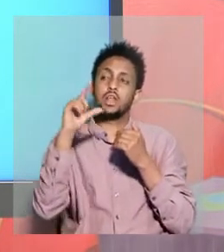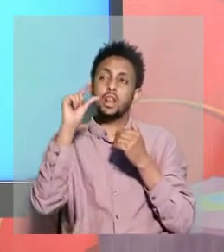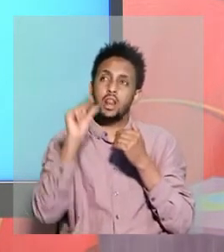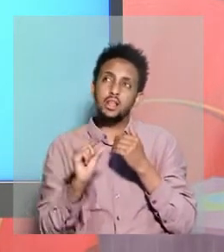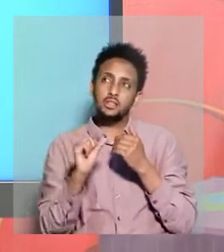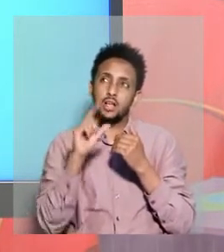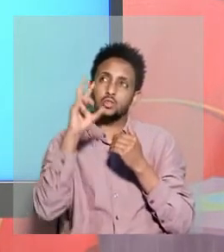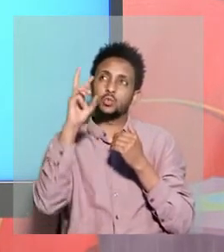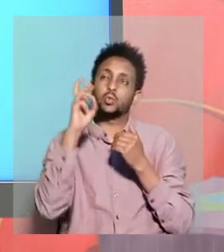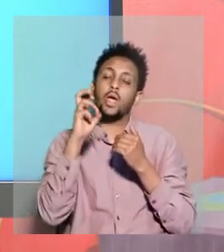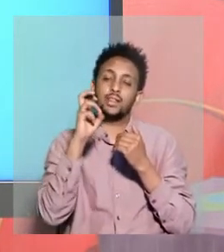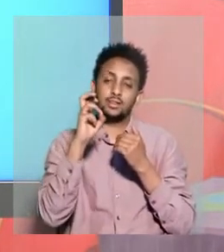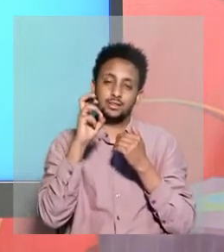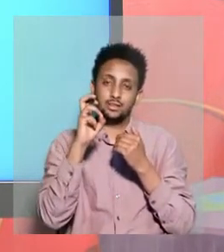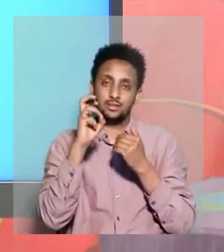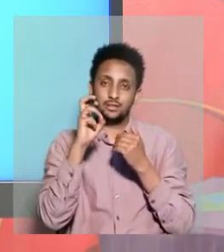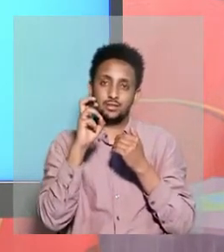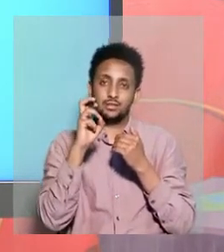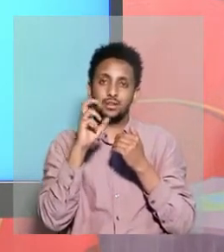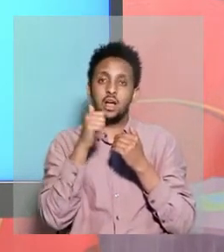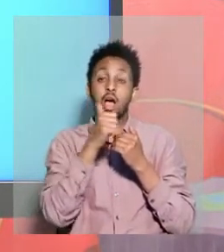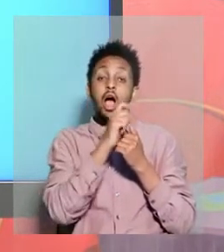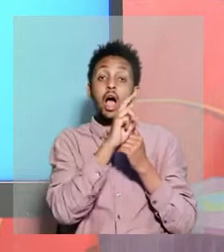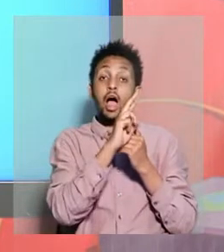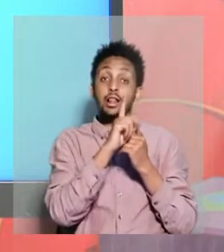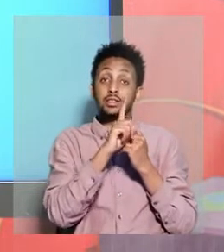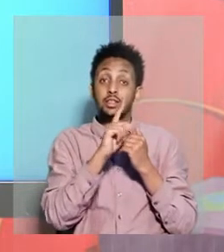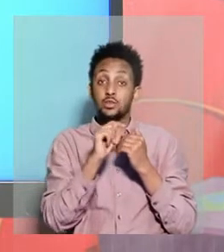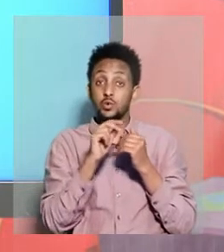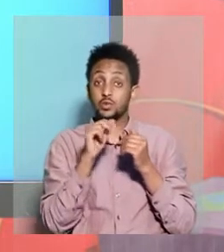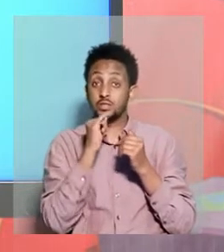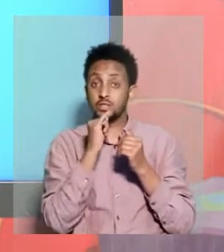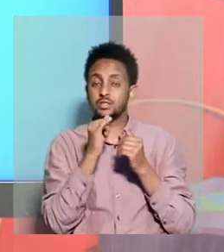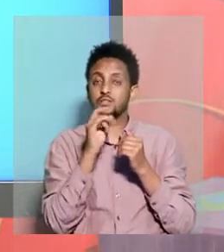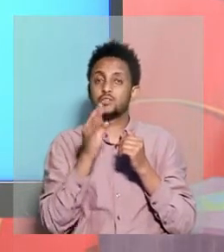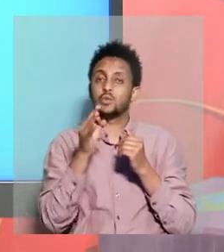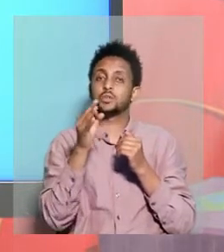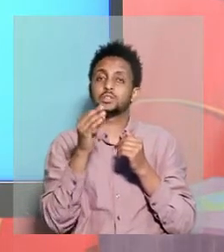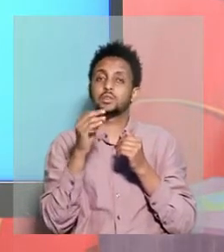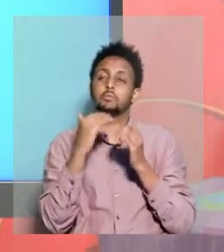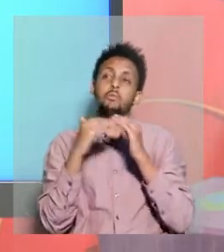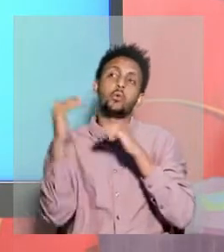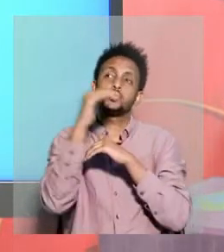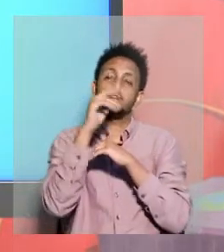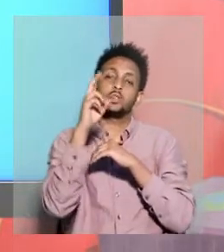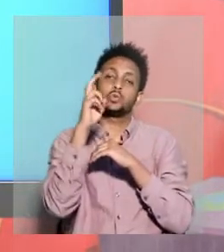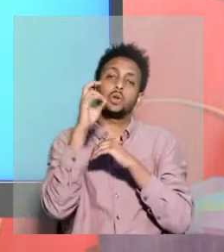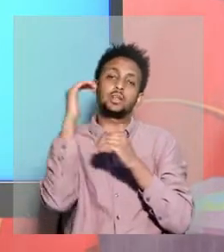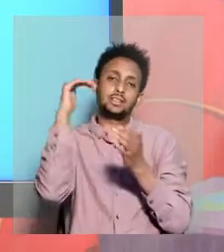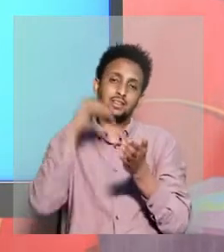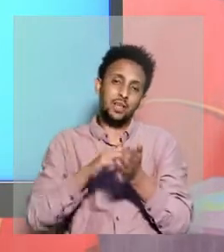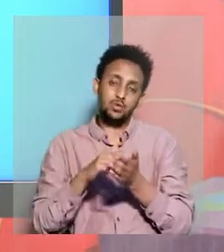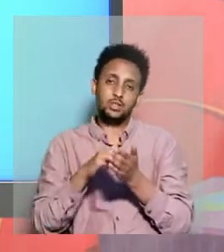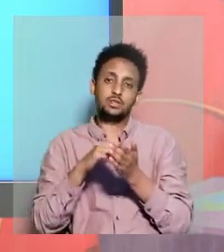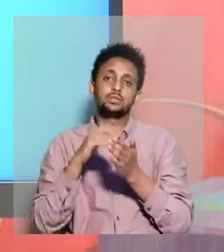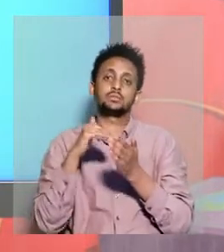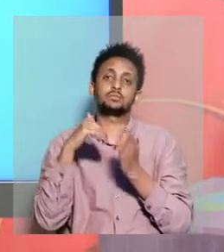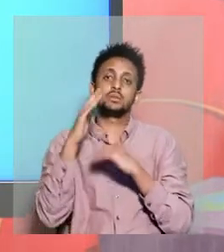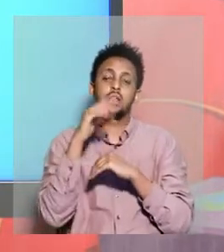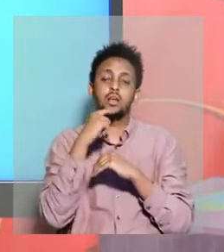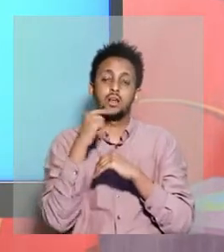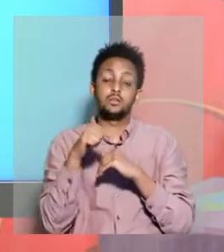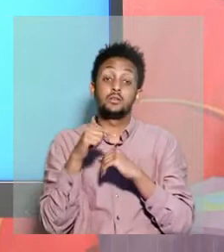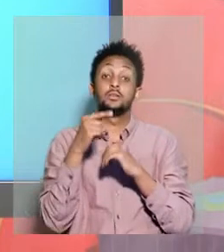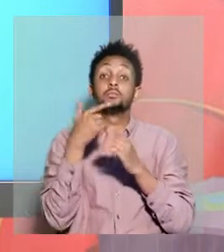than 20 hertz. Ultrasonic sound has a frequency which is more than 20,000 hertz. This is what it